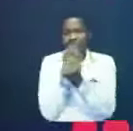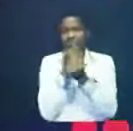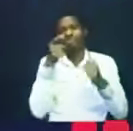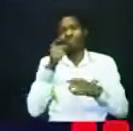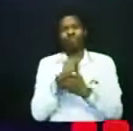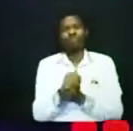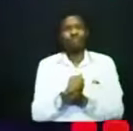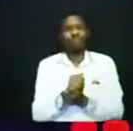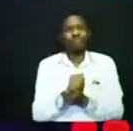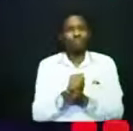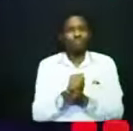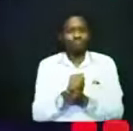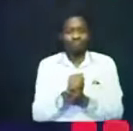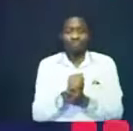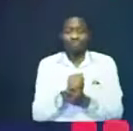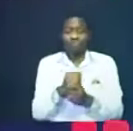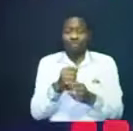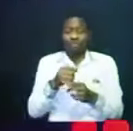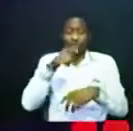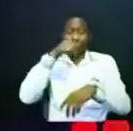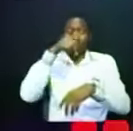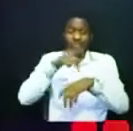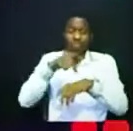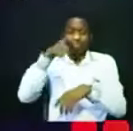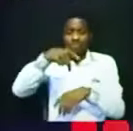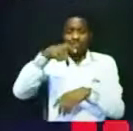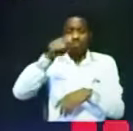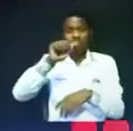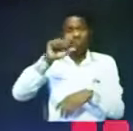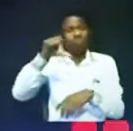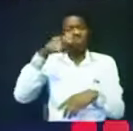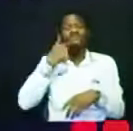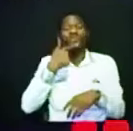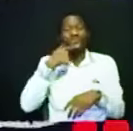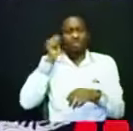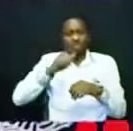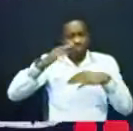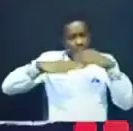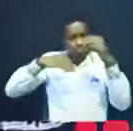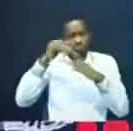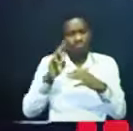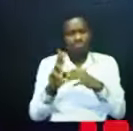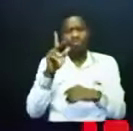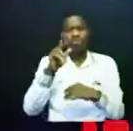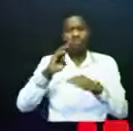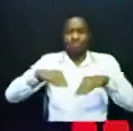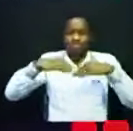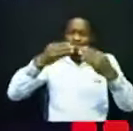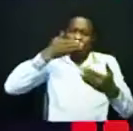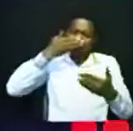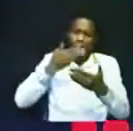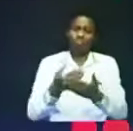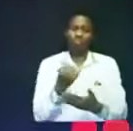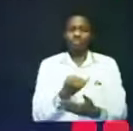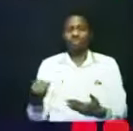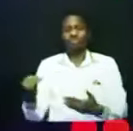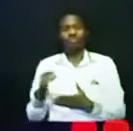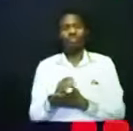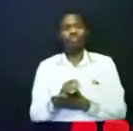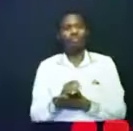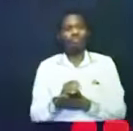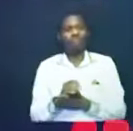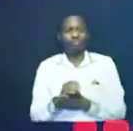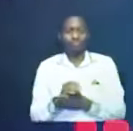that it can build you up and give you inheritance. Mavo Paul say asem no ebetumi di mesi wo na mmamu japade. Let's read from